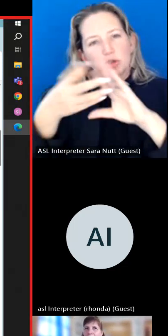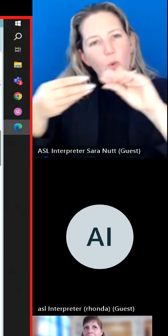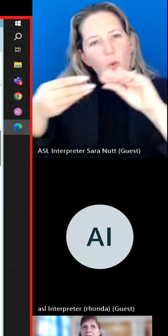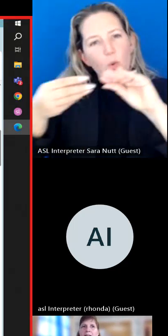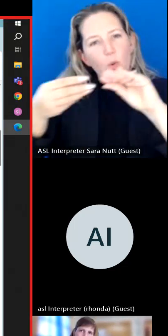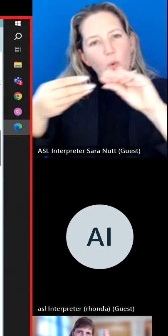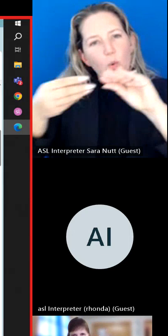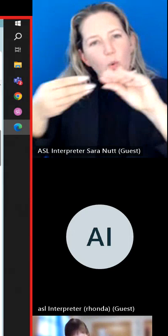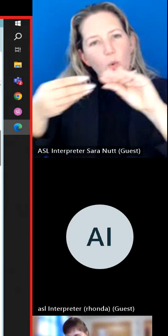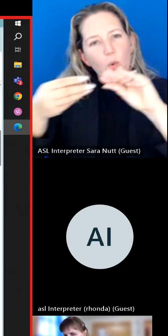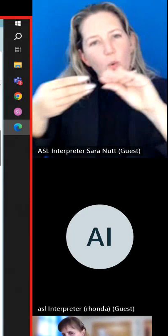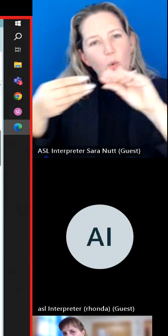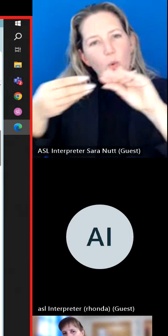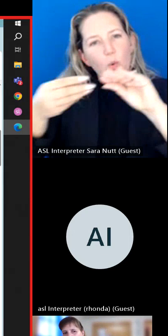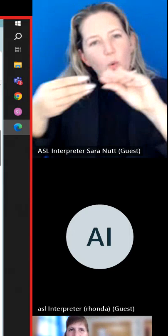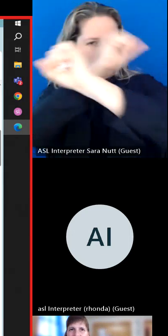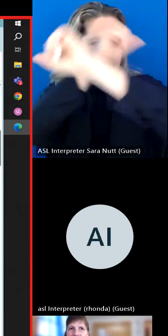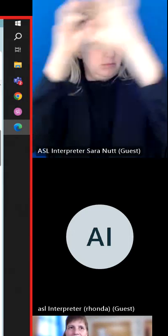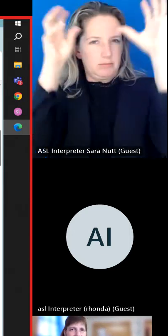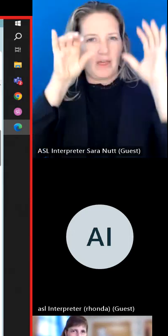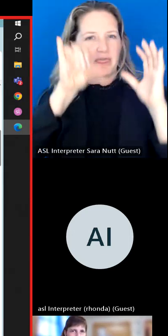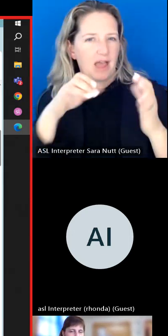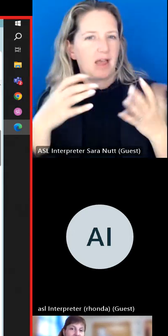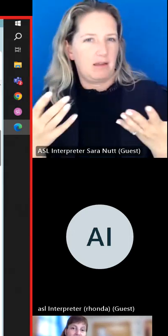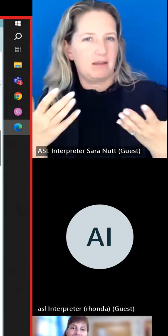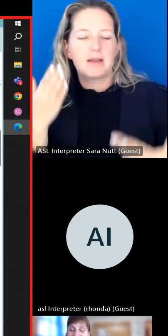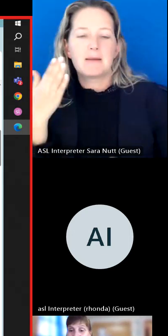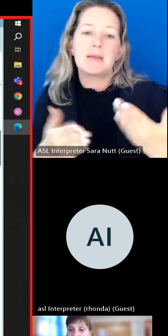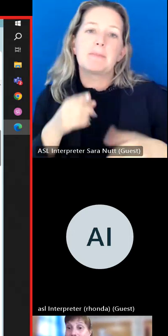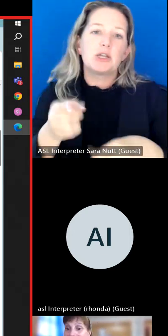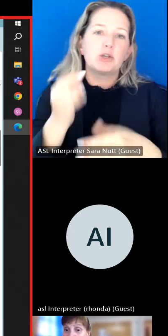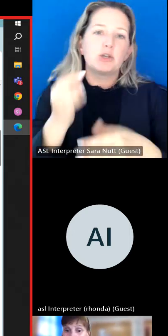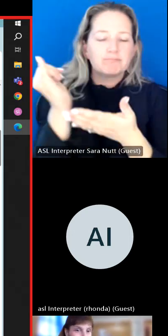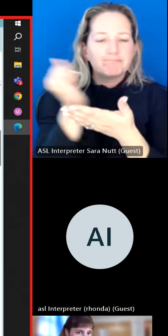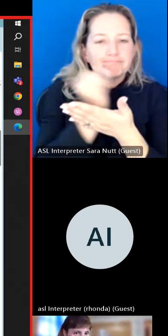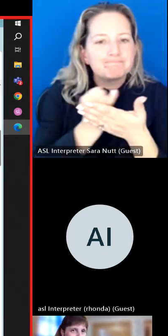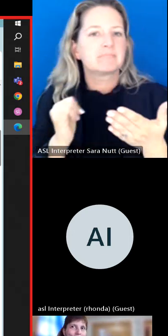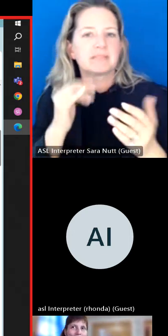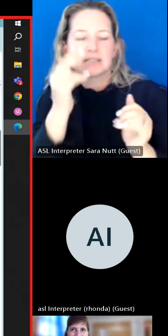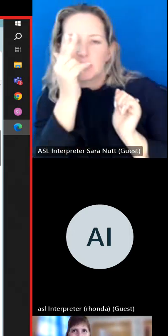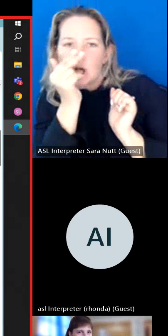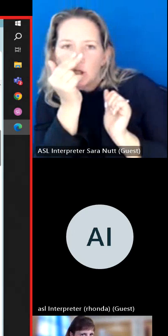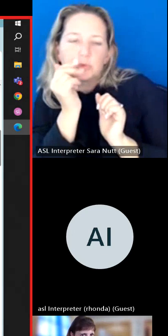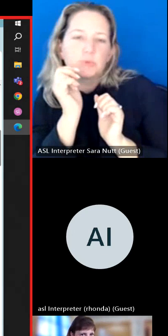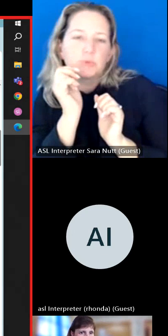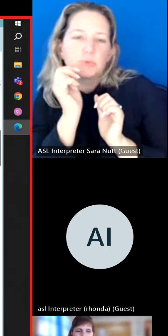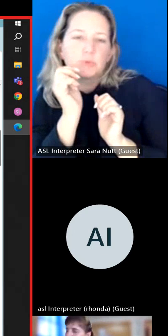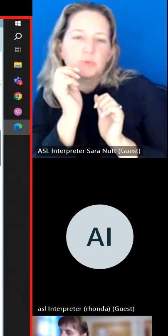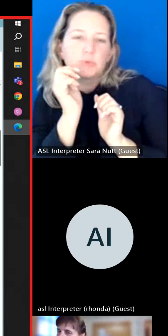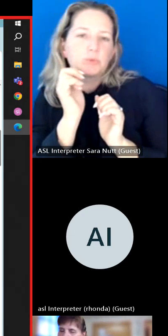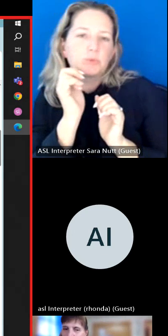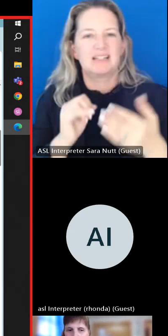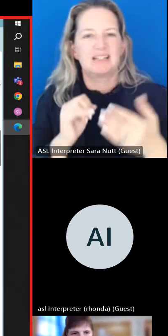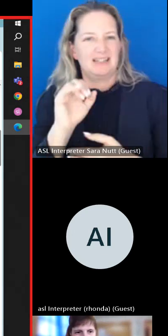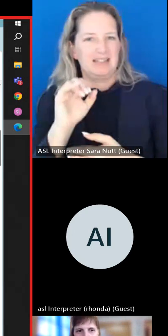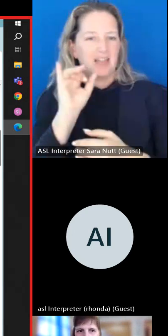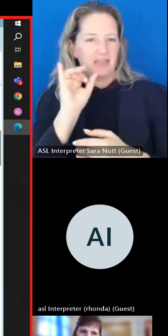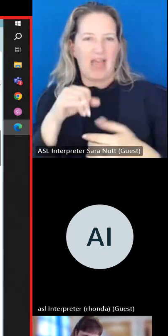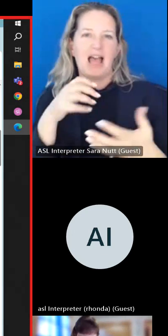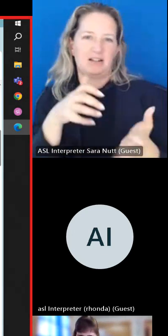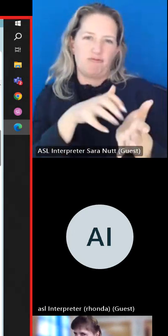drawings. Again, Nancy Duarte says that sketching is the magical part of the process. That's when you take